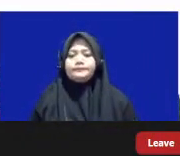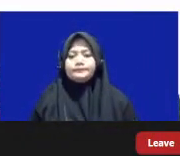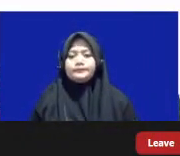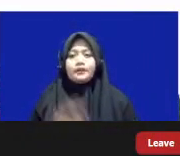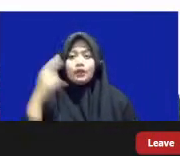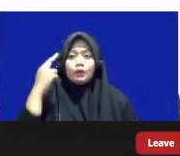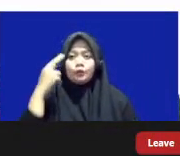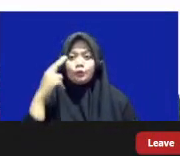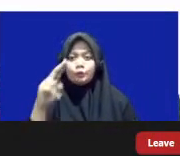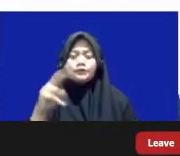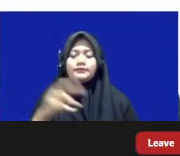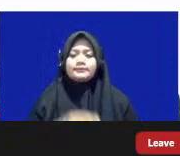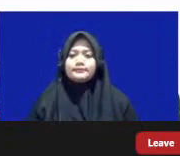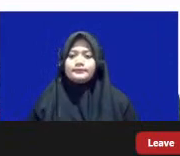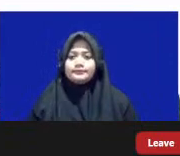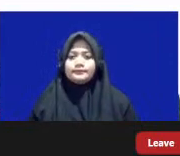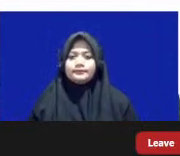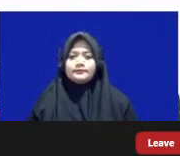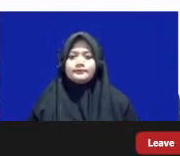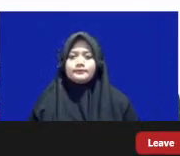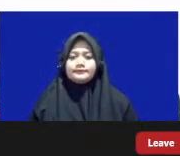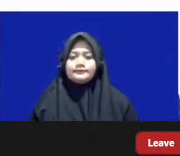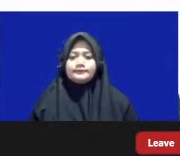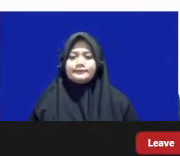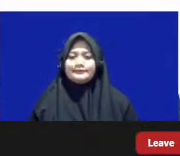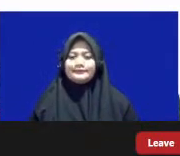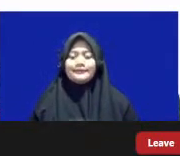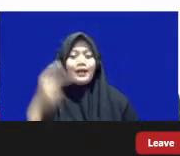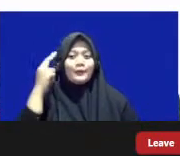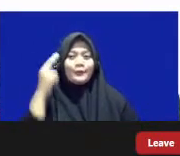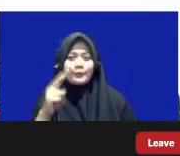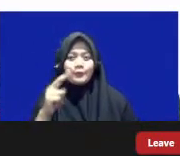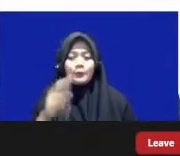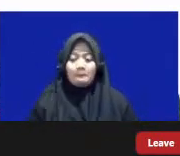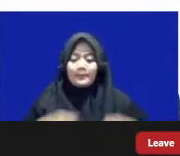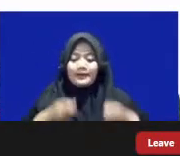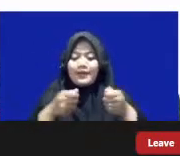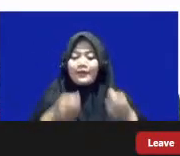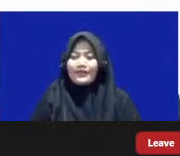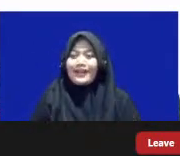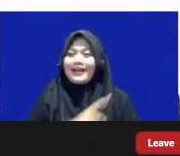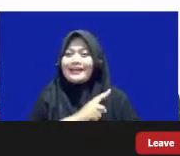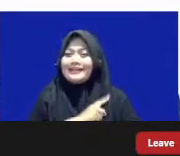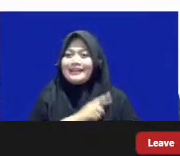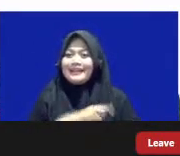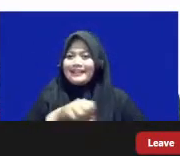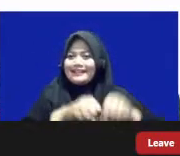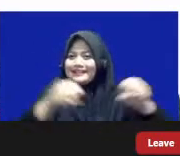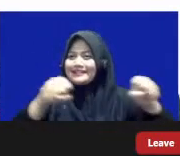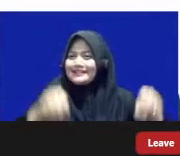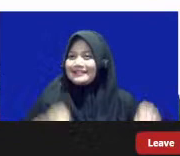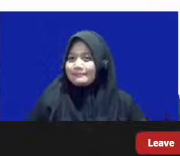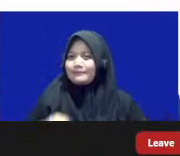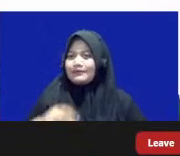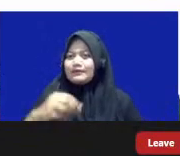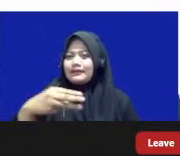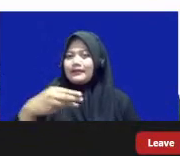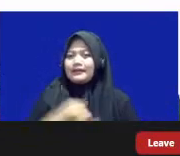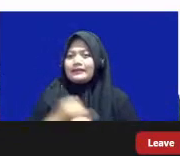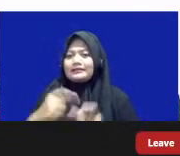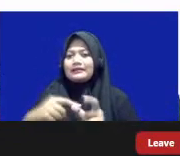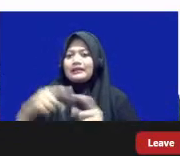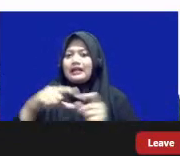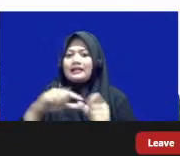in the registration system. The FP working group in the country helps ensure governance